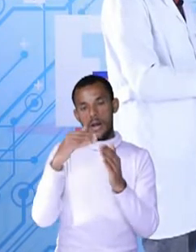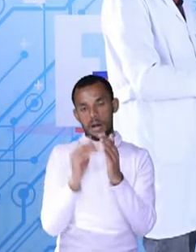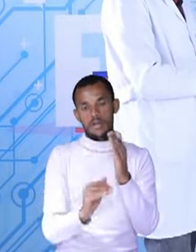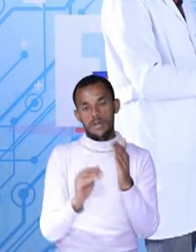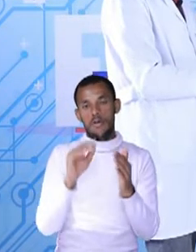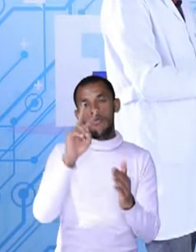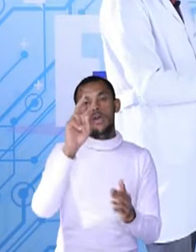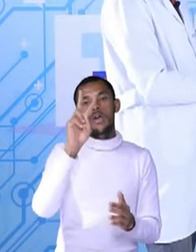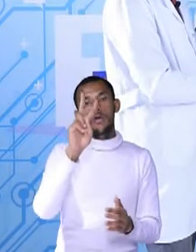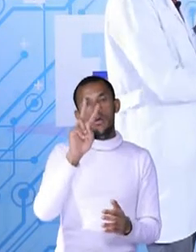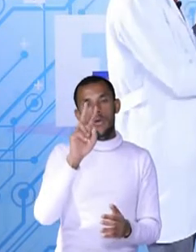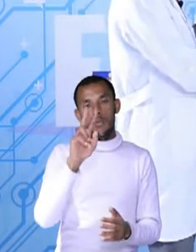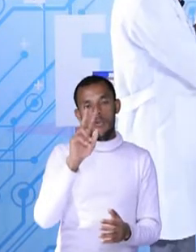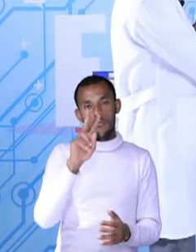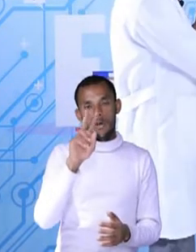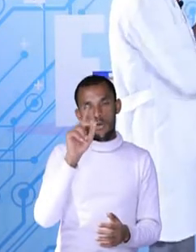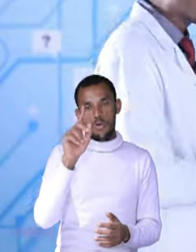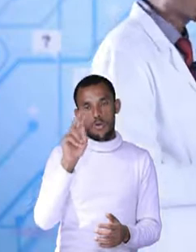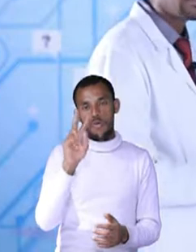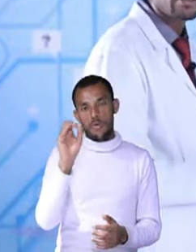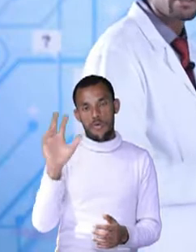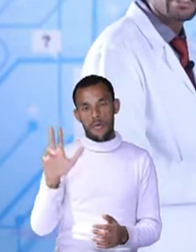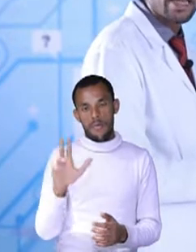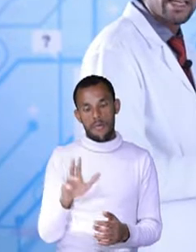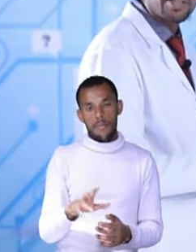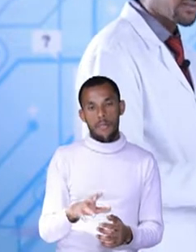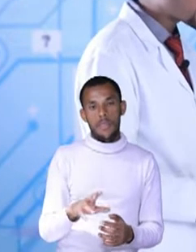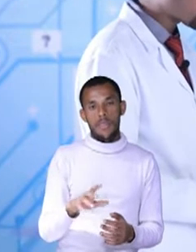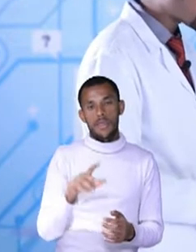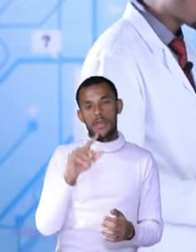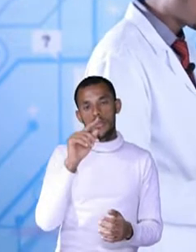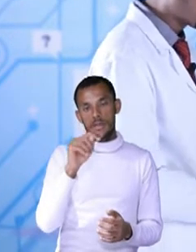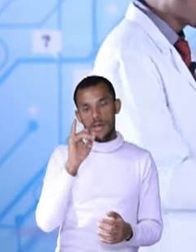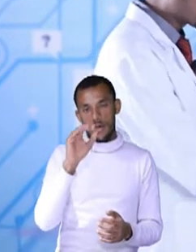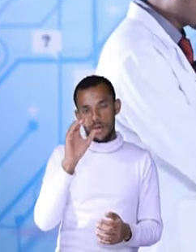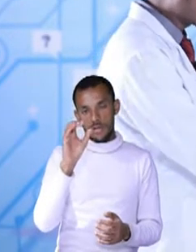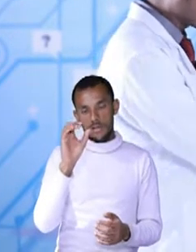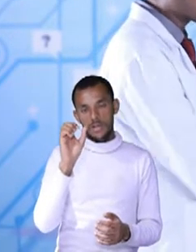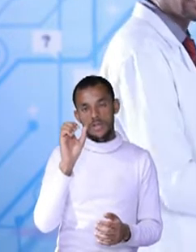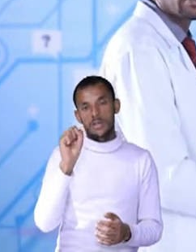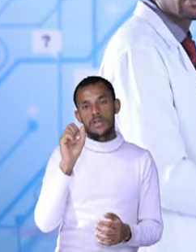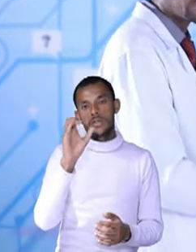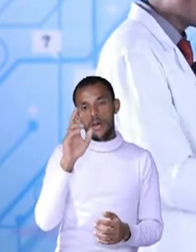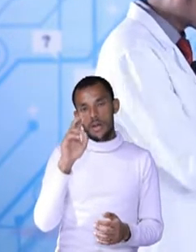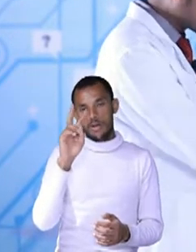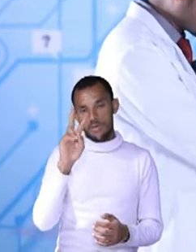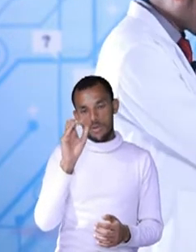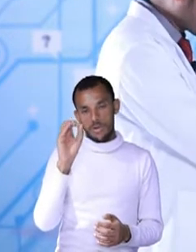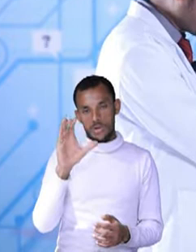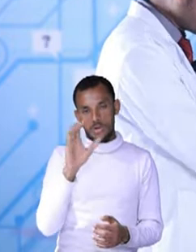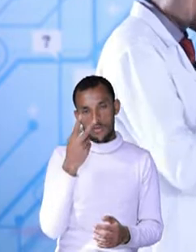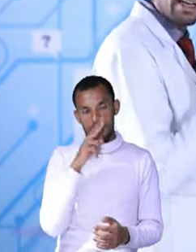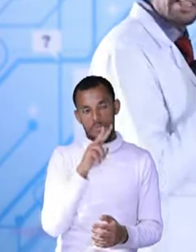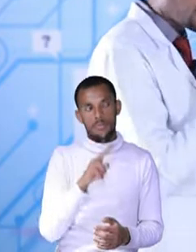V2O5, vanadium pentaoxide. TiCl4, titanium tetrachloride. Cr2O3.